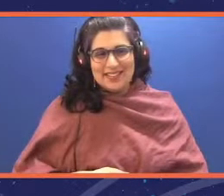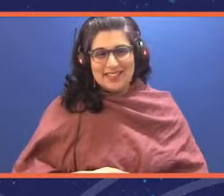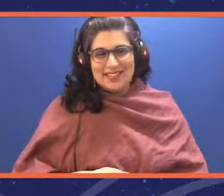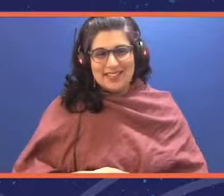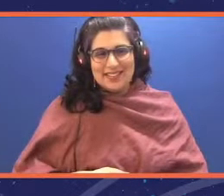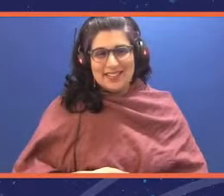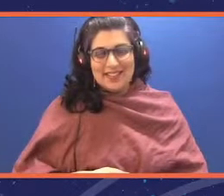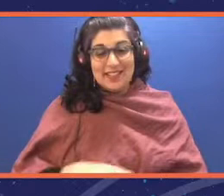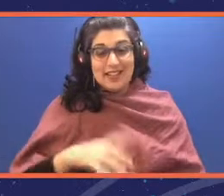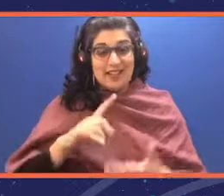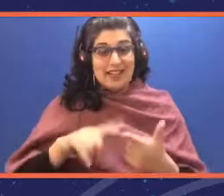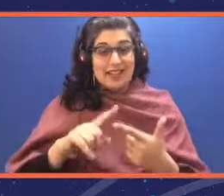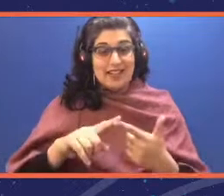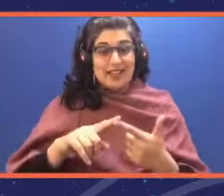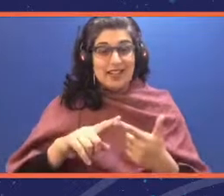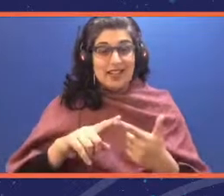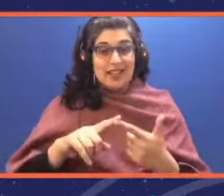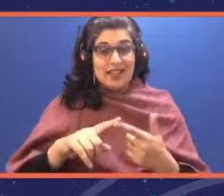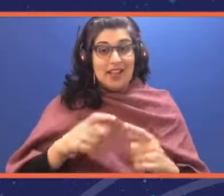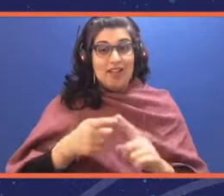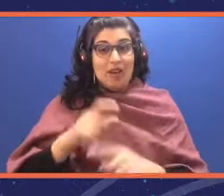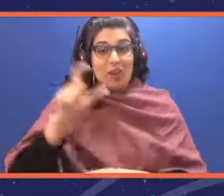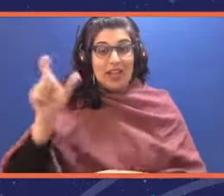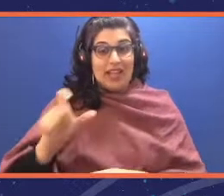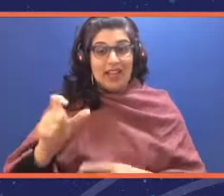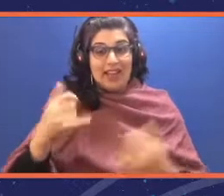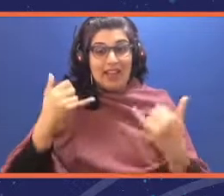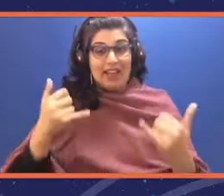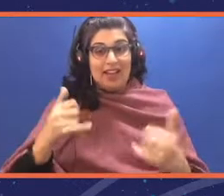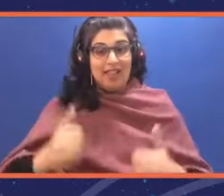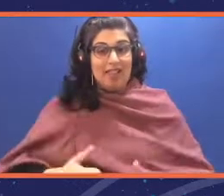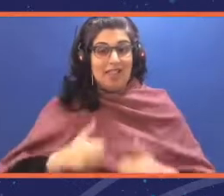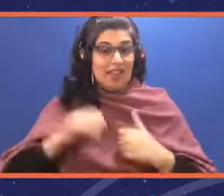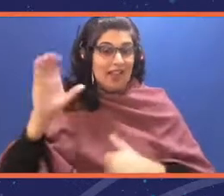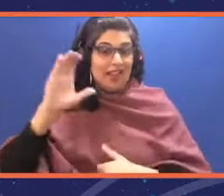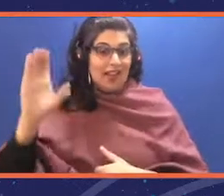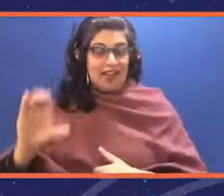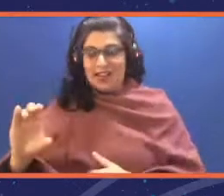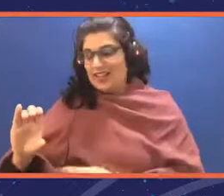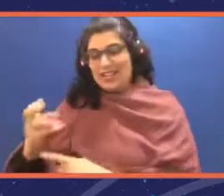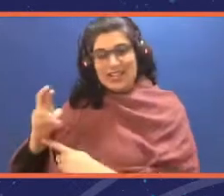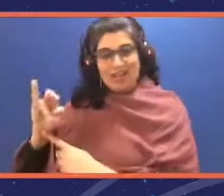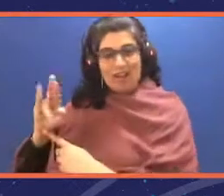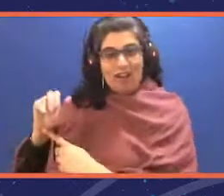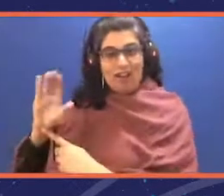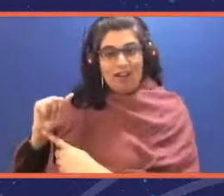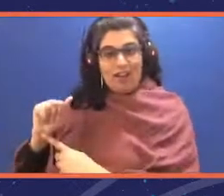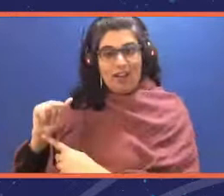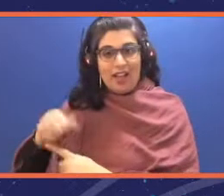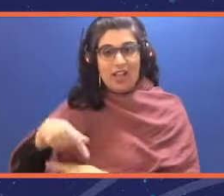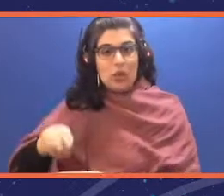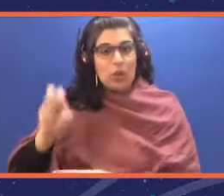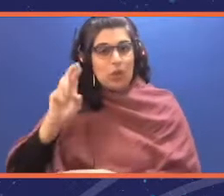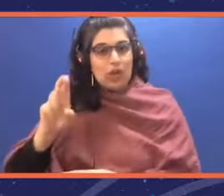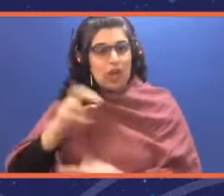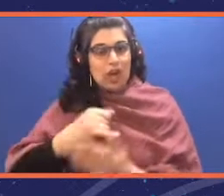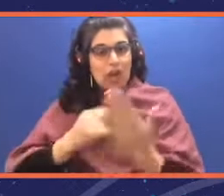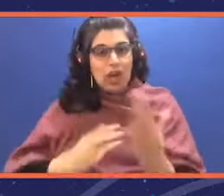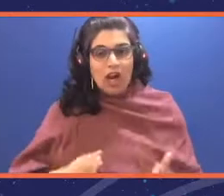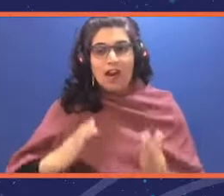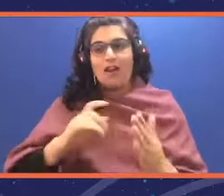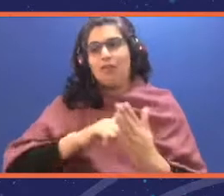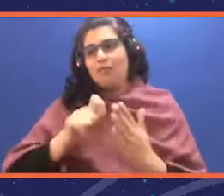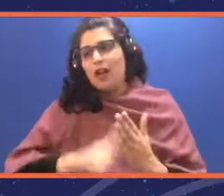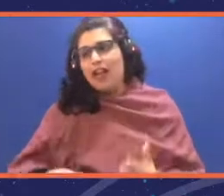Originally from Italy, and currently residing in Chicago, Kiara is a queer artist, writer, organizer, acupuncturist,